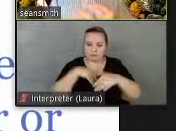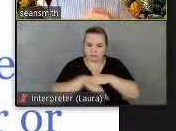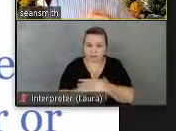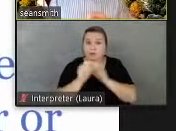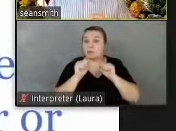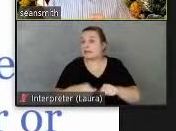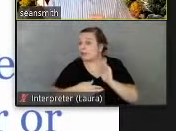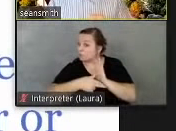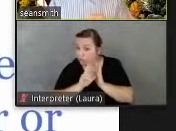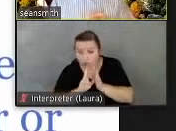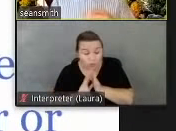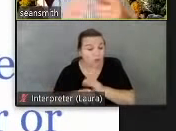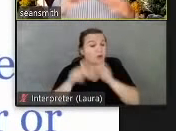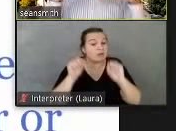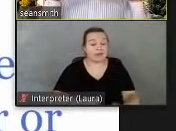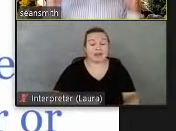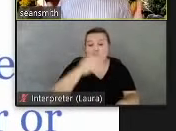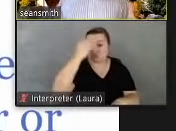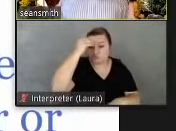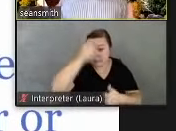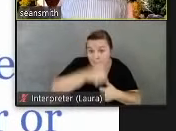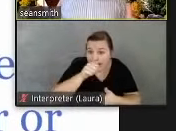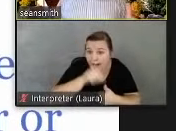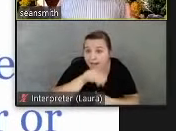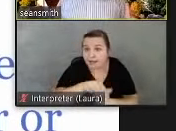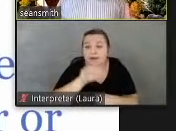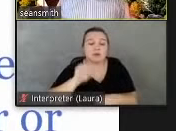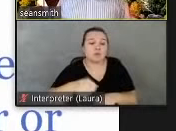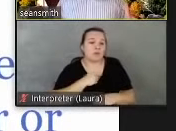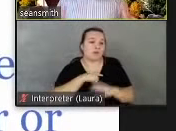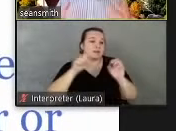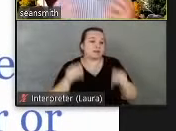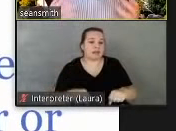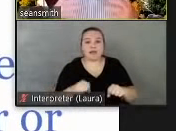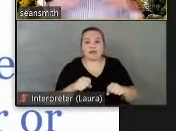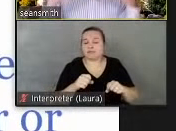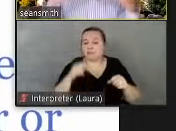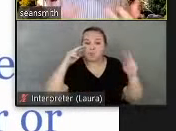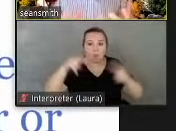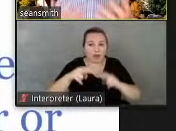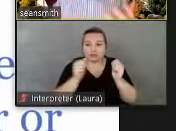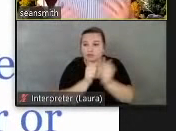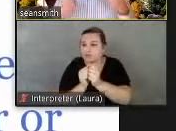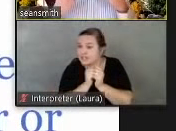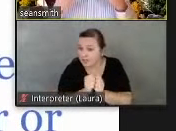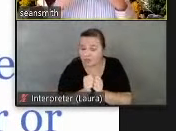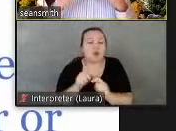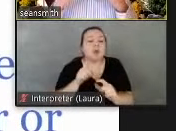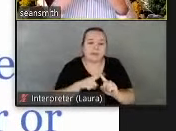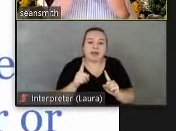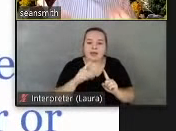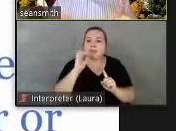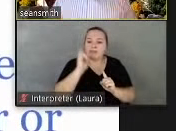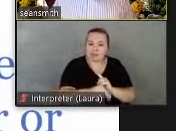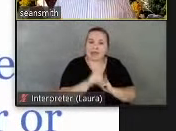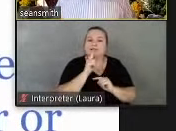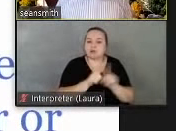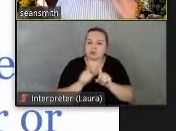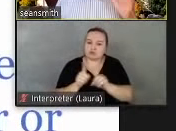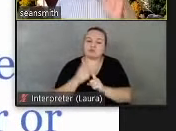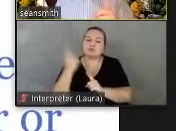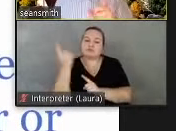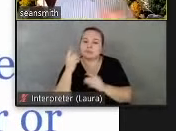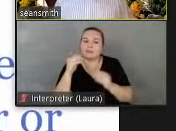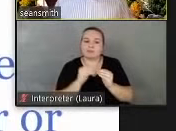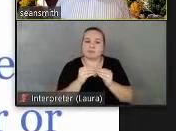we can do reminders. Of course we can collectively watch them as well. But those are things that will potentially make things more efficient and more